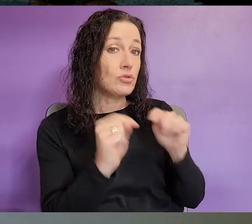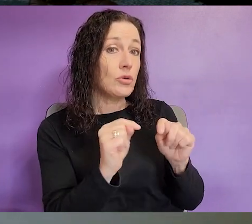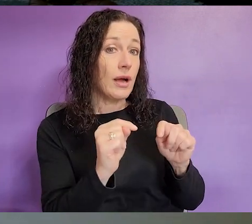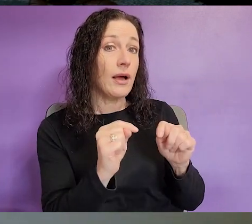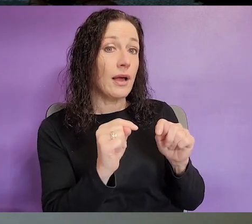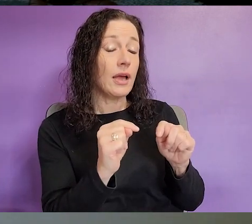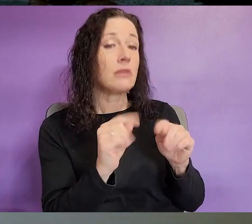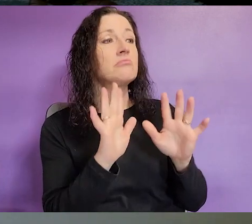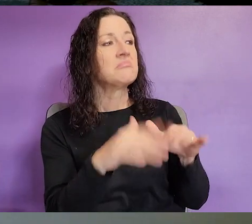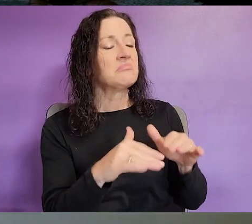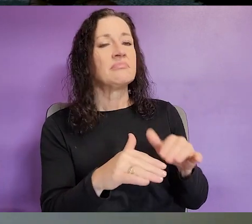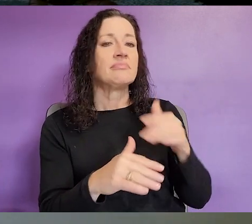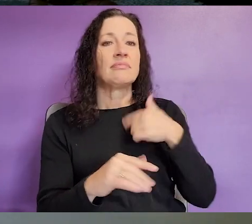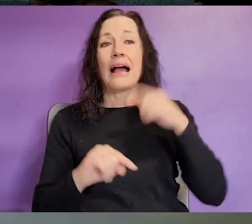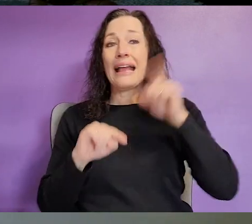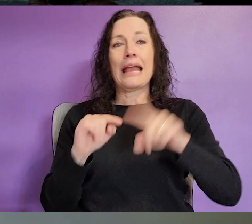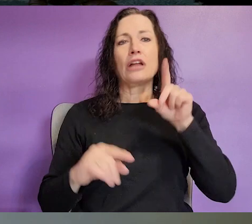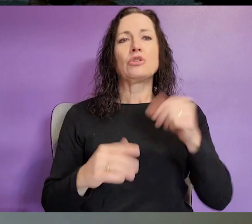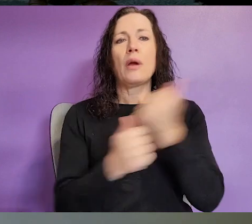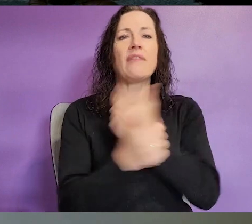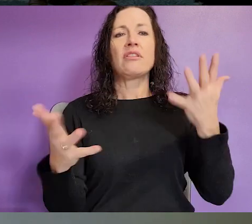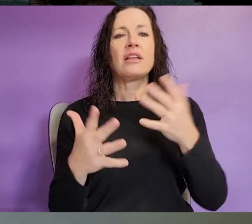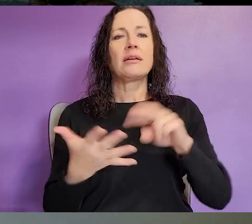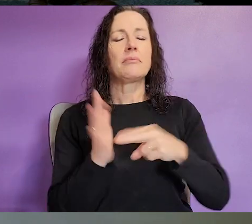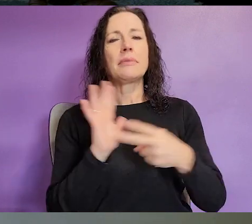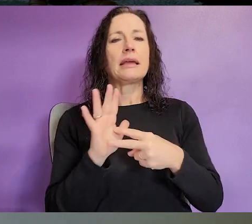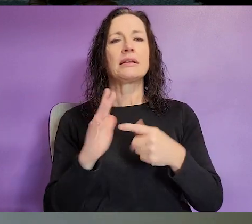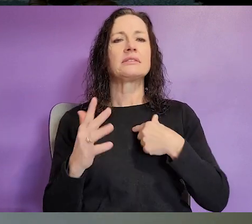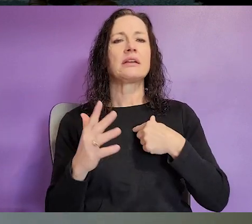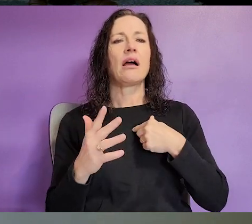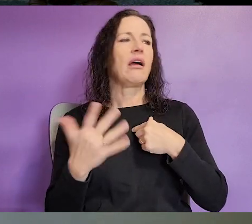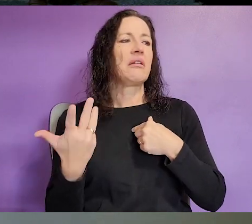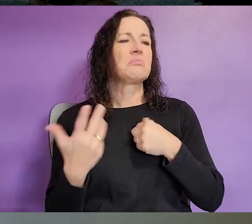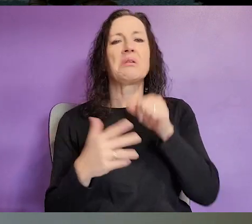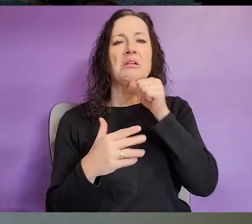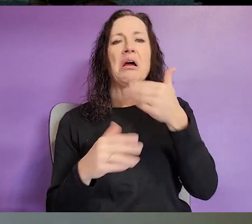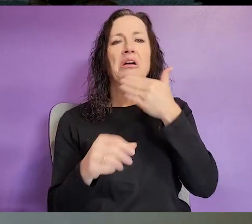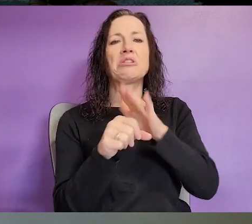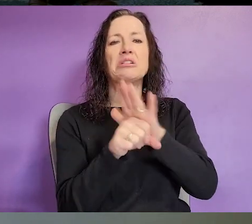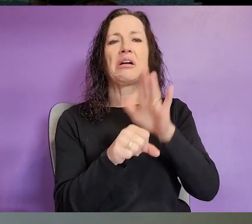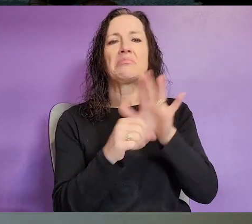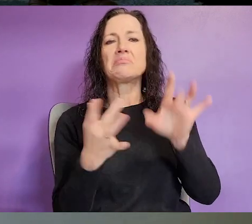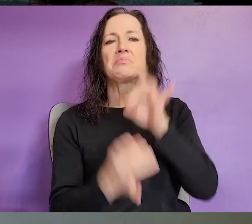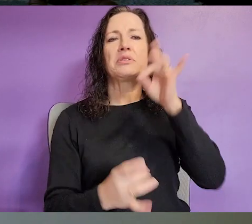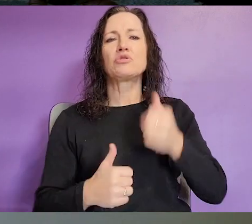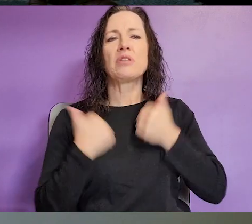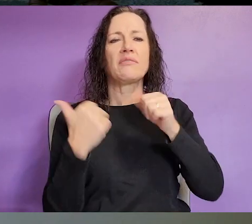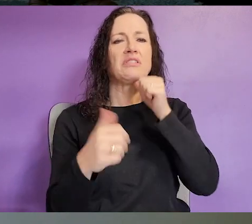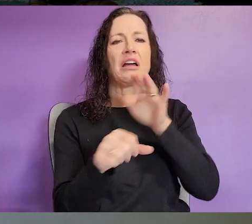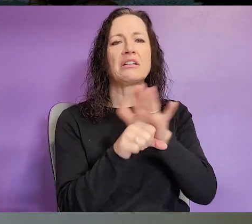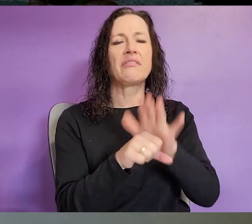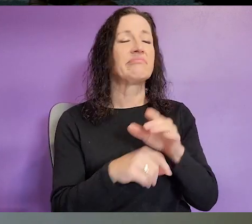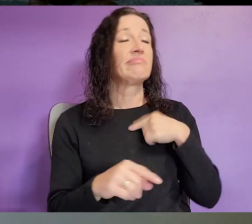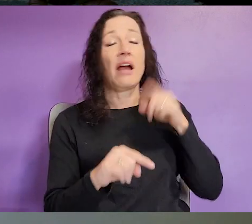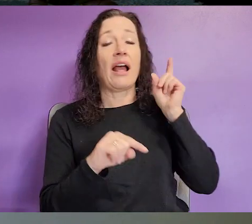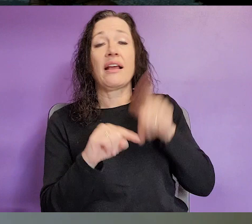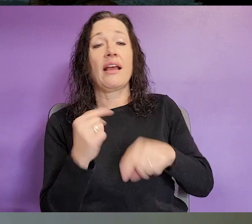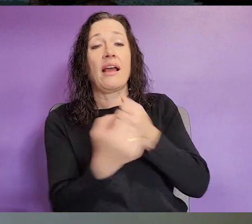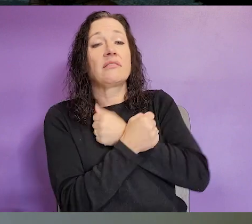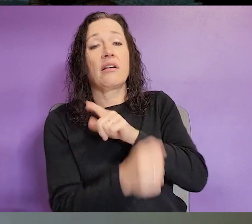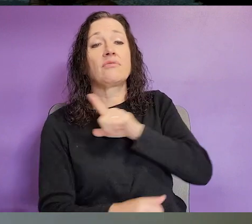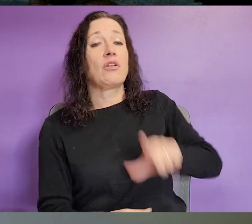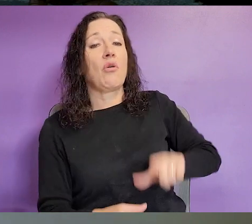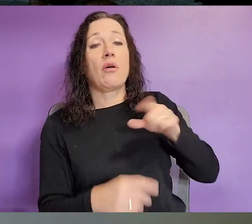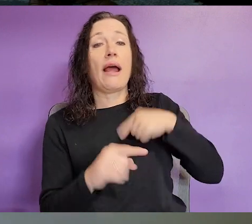to say, well, because I can't do it all, I'm a spiritually inferior person. I can't love the